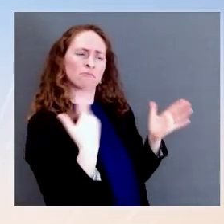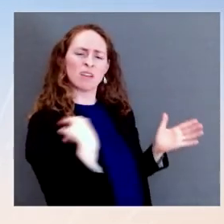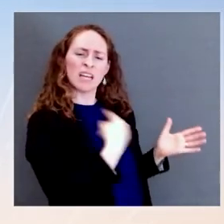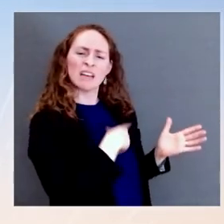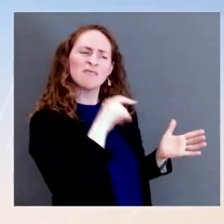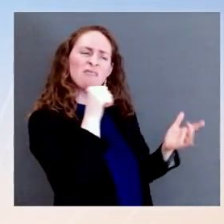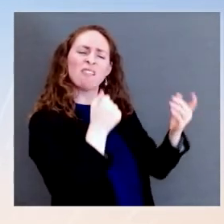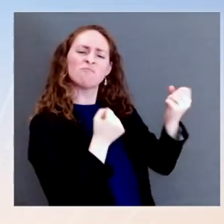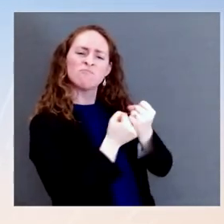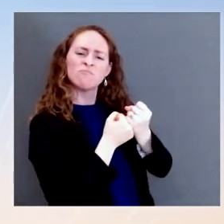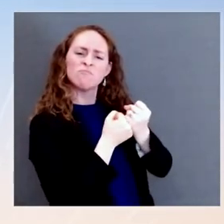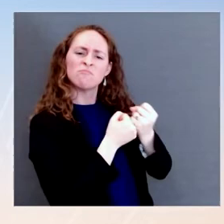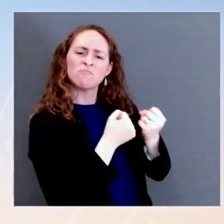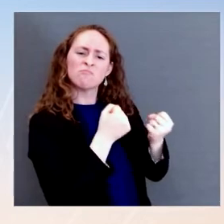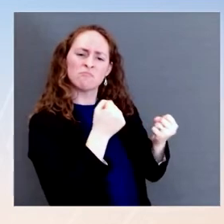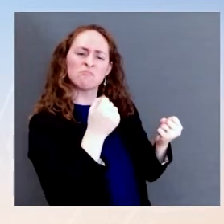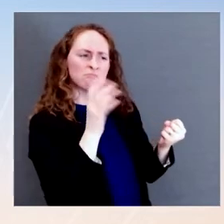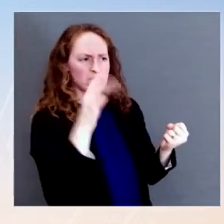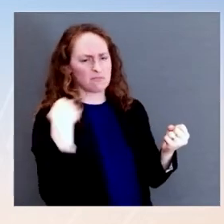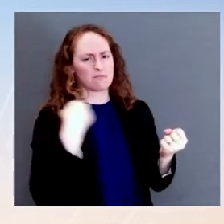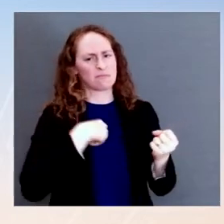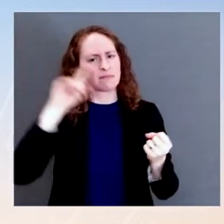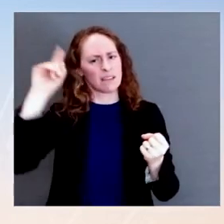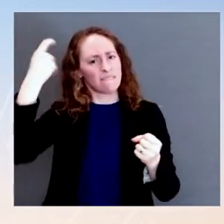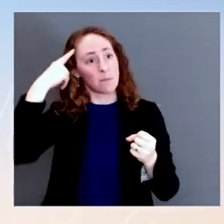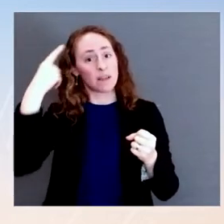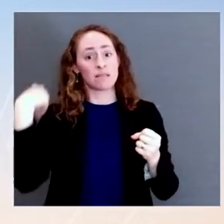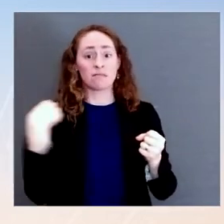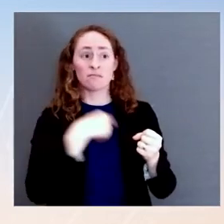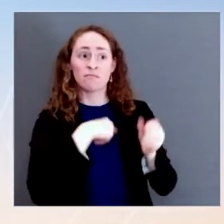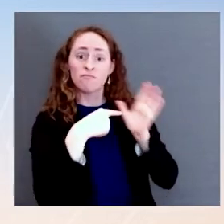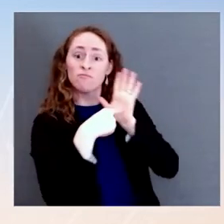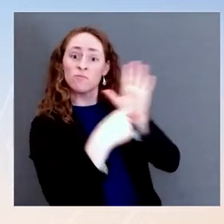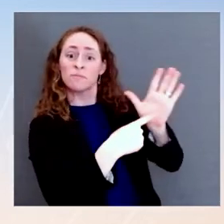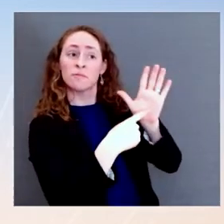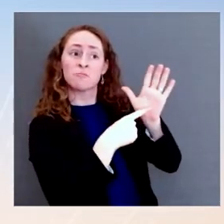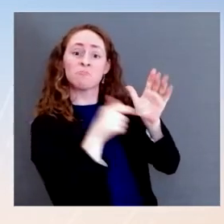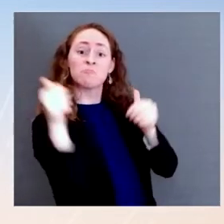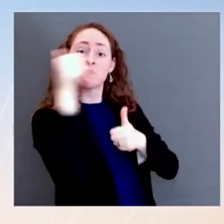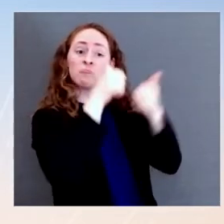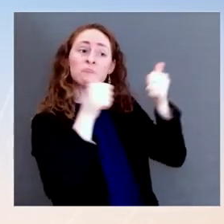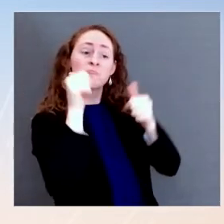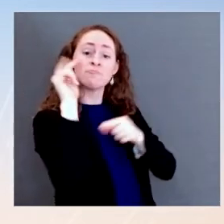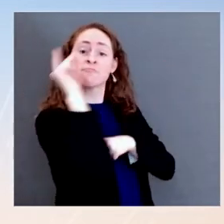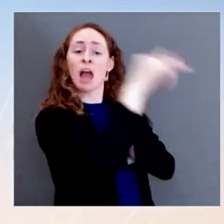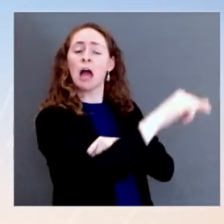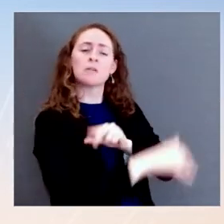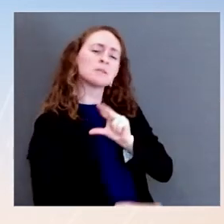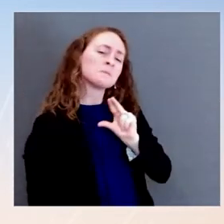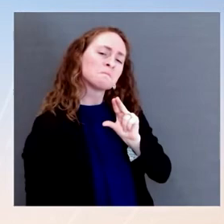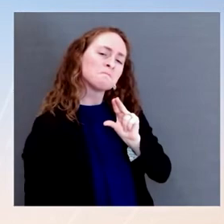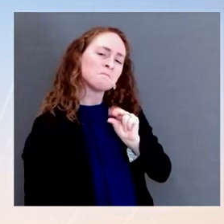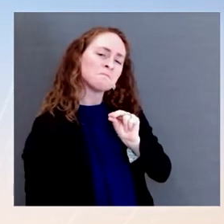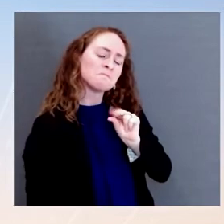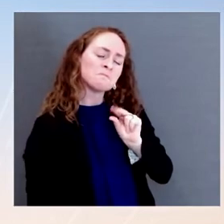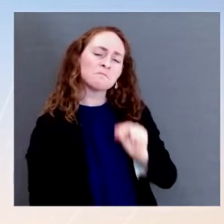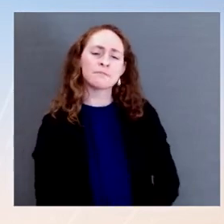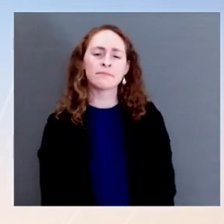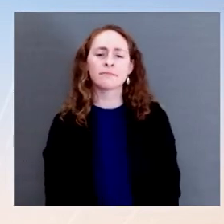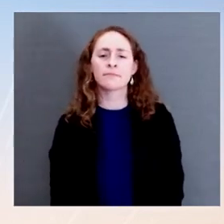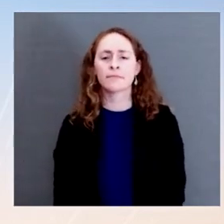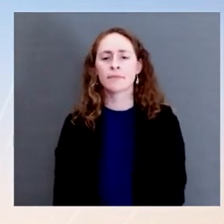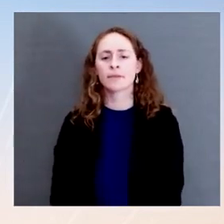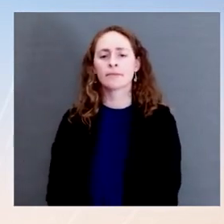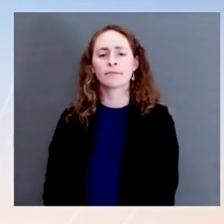the concerns we will raise about human rights abuses in Xinjiang. We've already taken a number of steps. We've been a leader in the world in